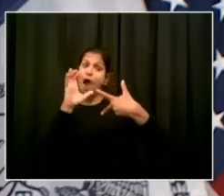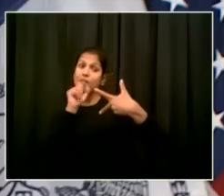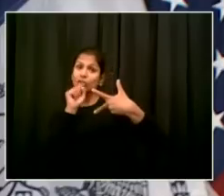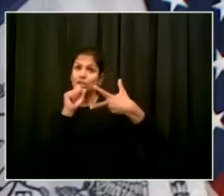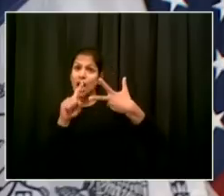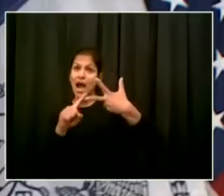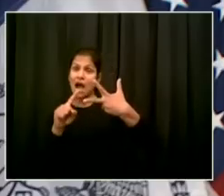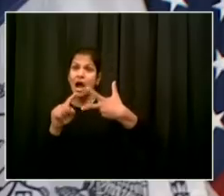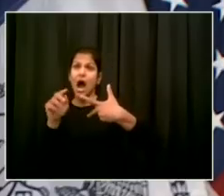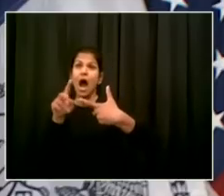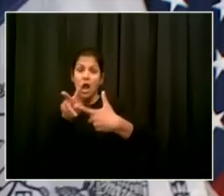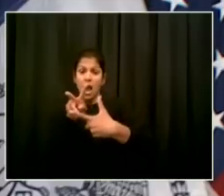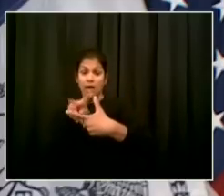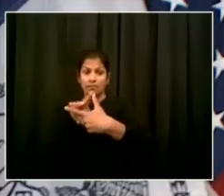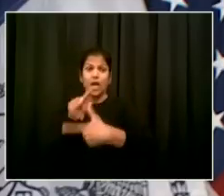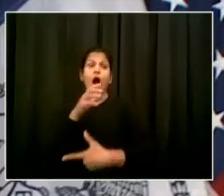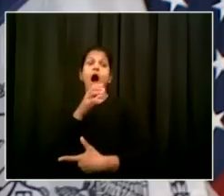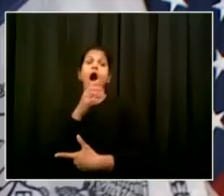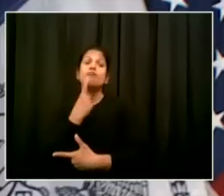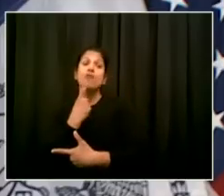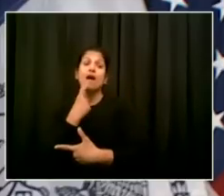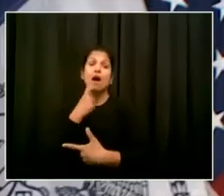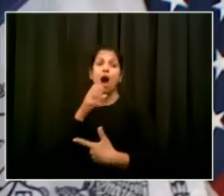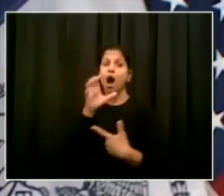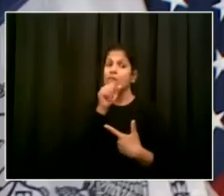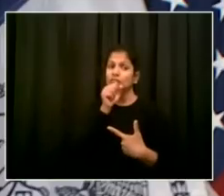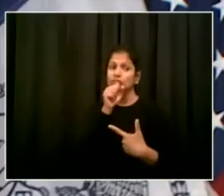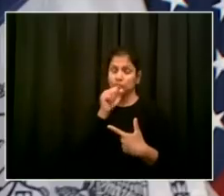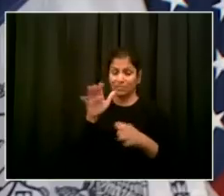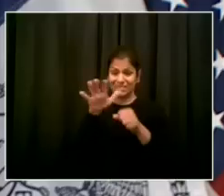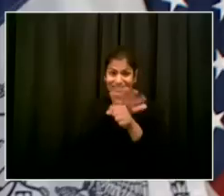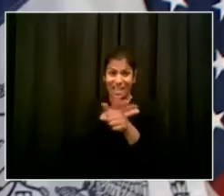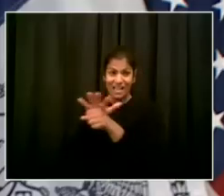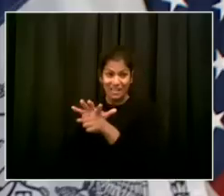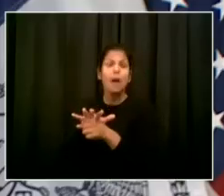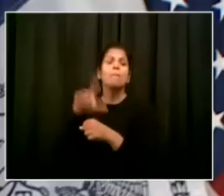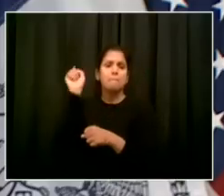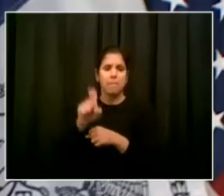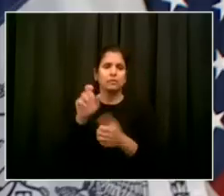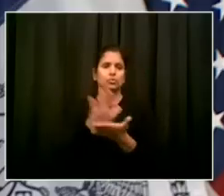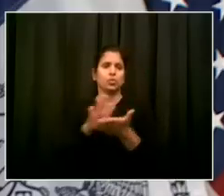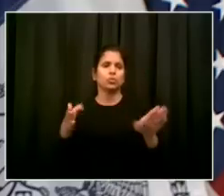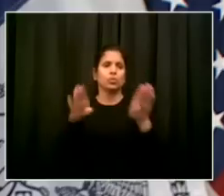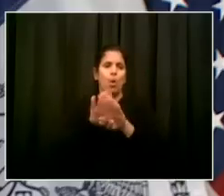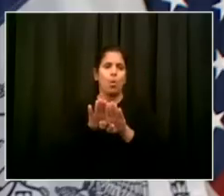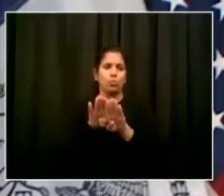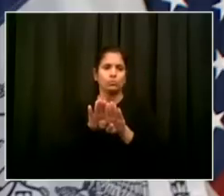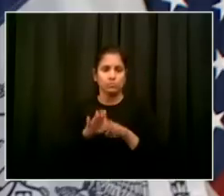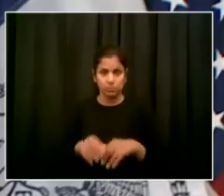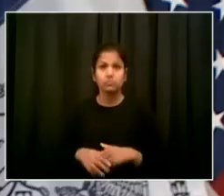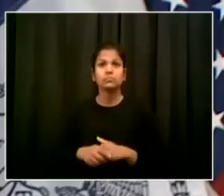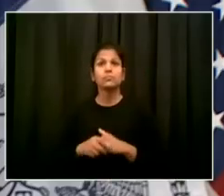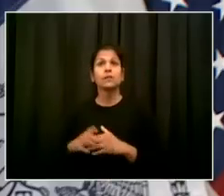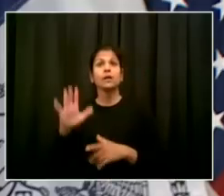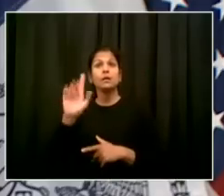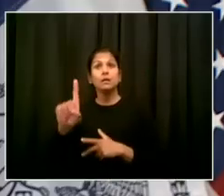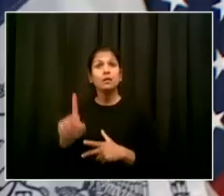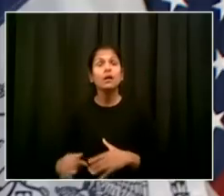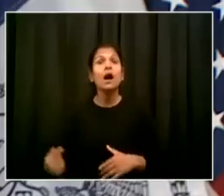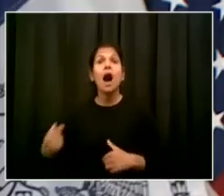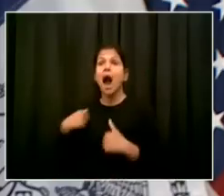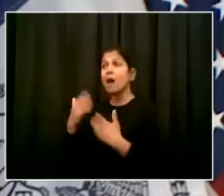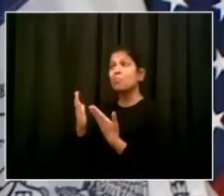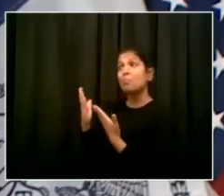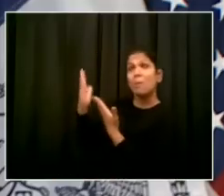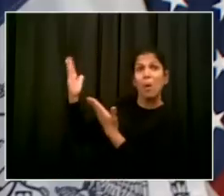became the basis for what the state did. But the state had a different way of approaching the specific geography, naming it, et cetera.